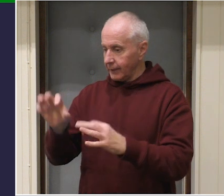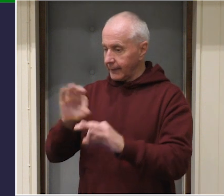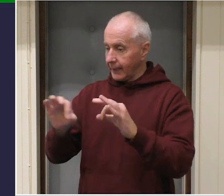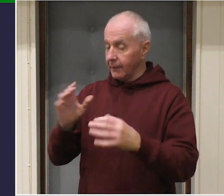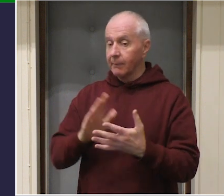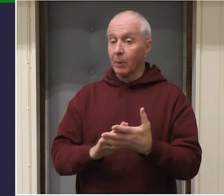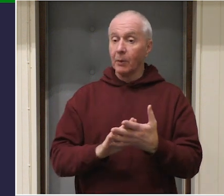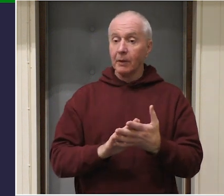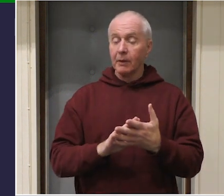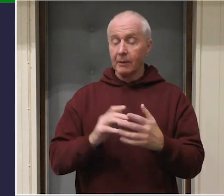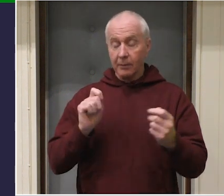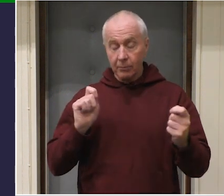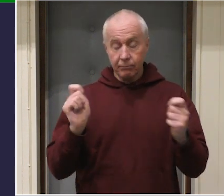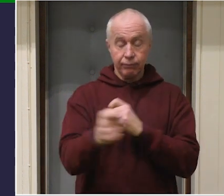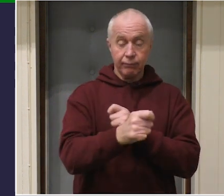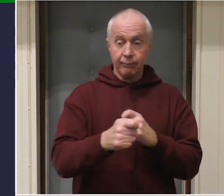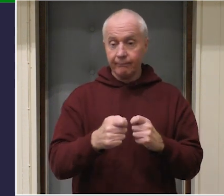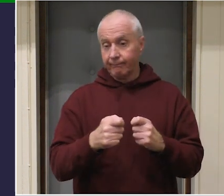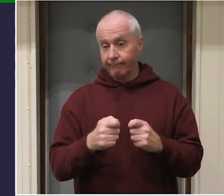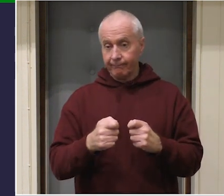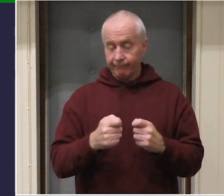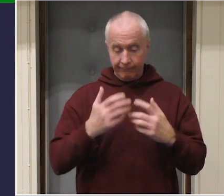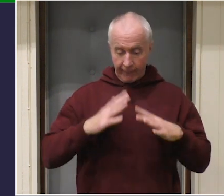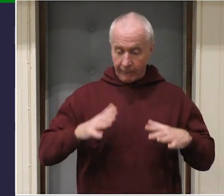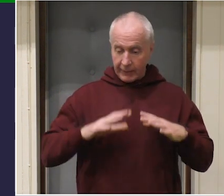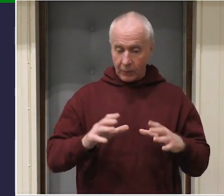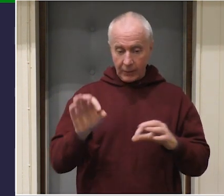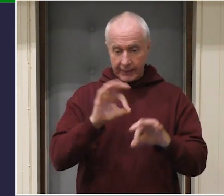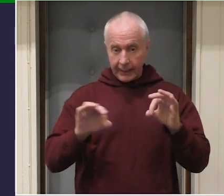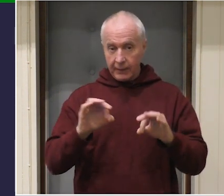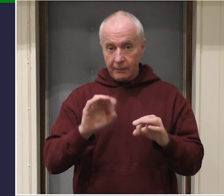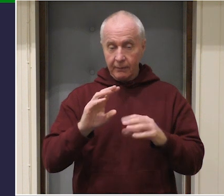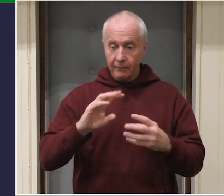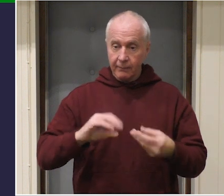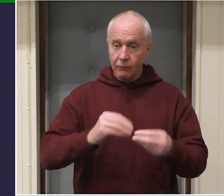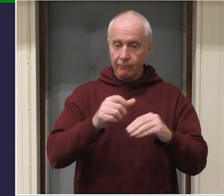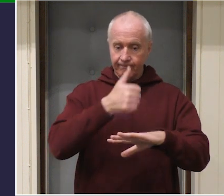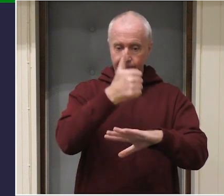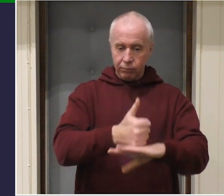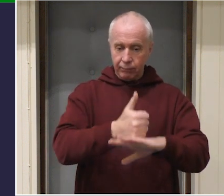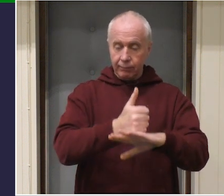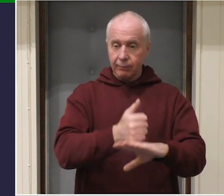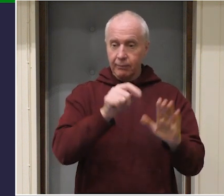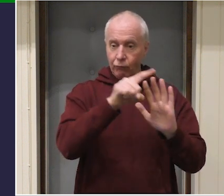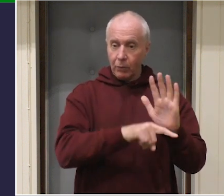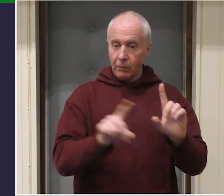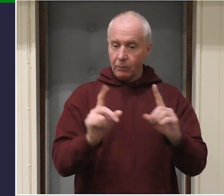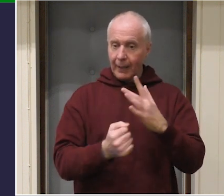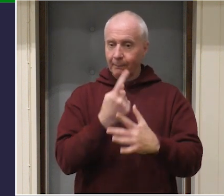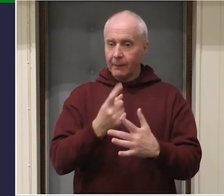completely revolutionised physical science. He put a natural mechanical basis for understanding what goes on in real life.